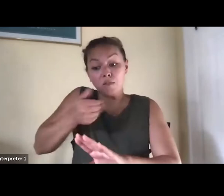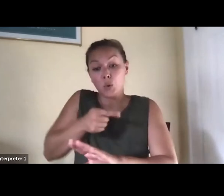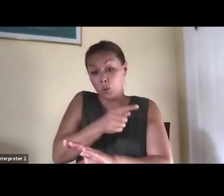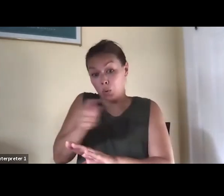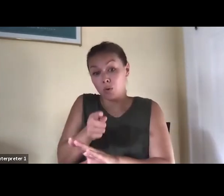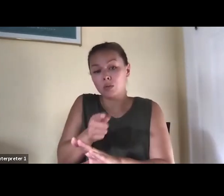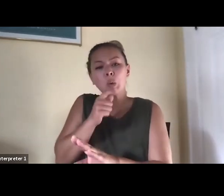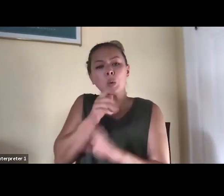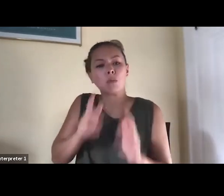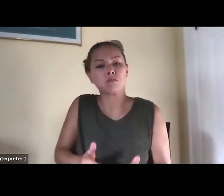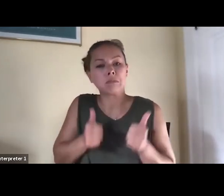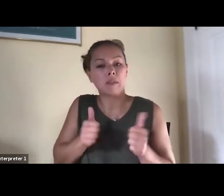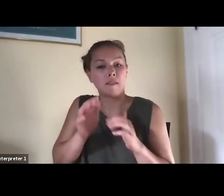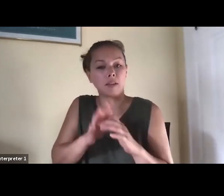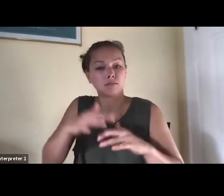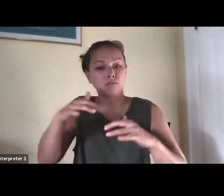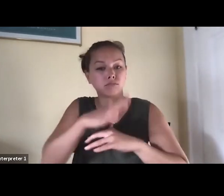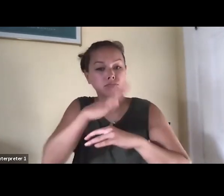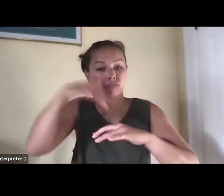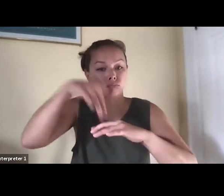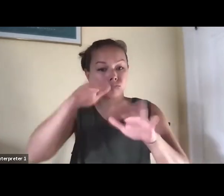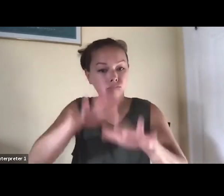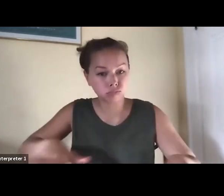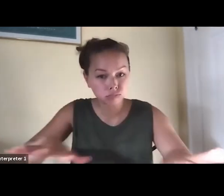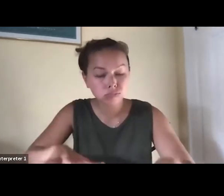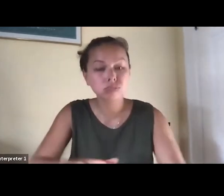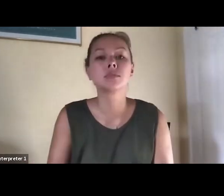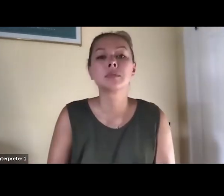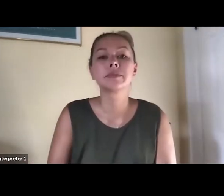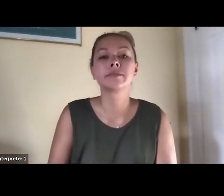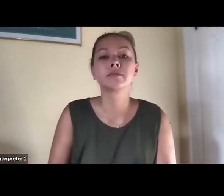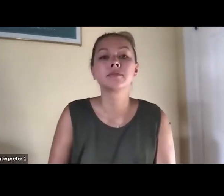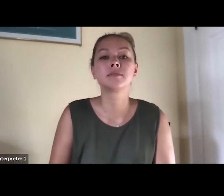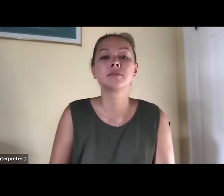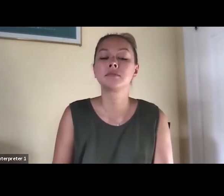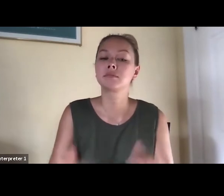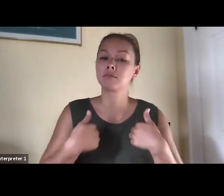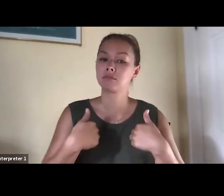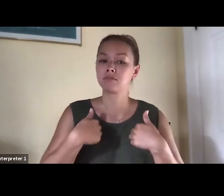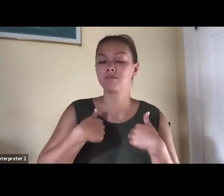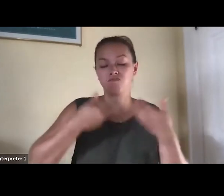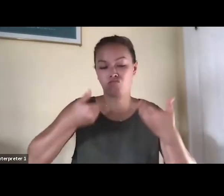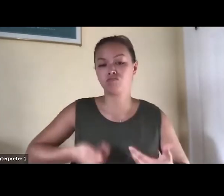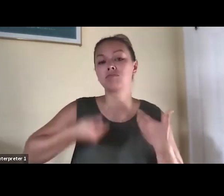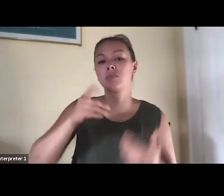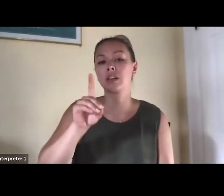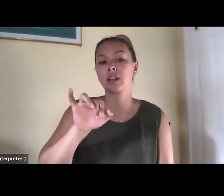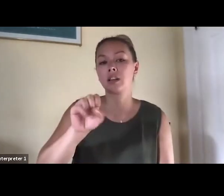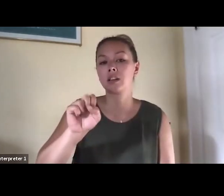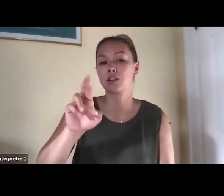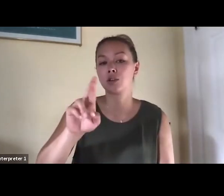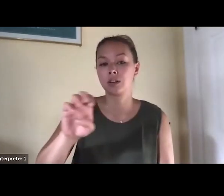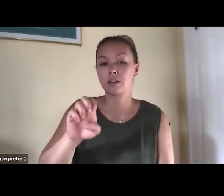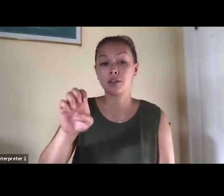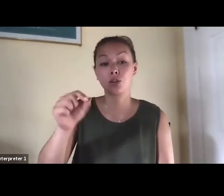director, producer, a very recent graduate of Ryerson's media production program, and also the spearheader of Envision.